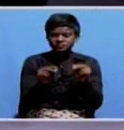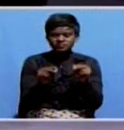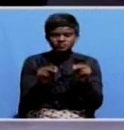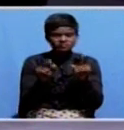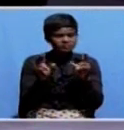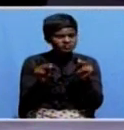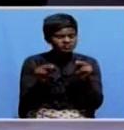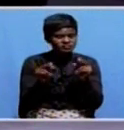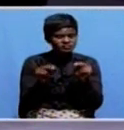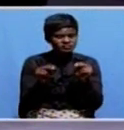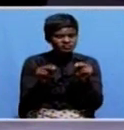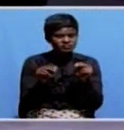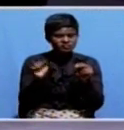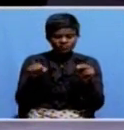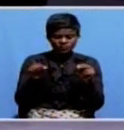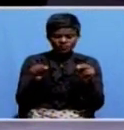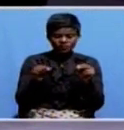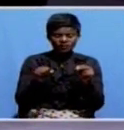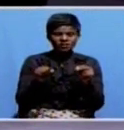the others. Yes, that